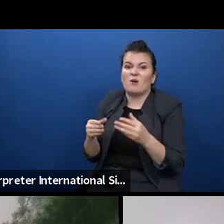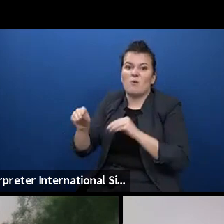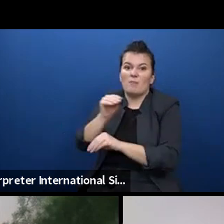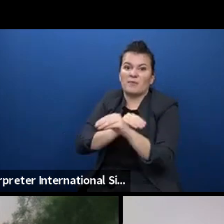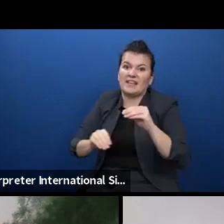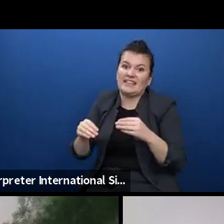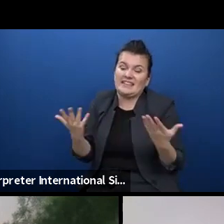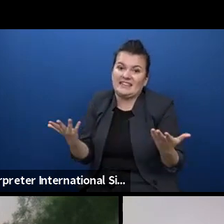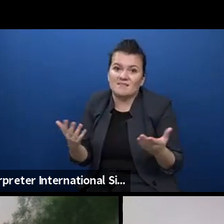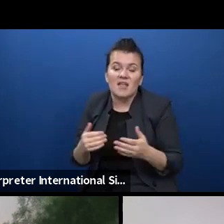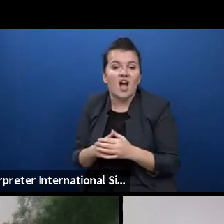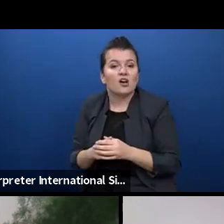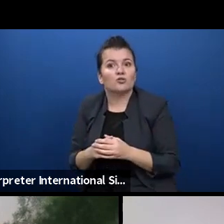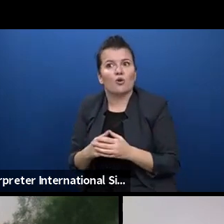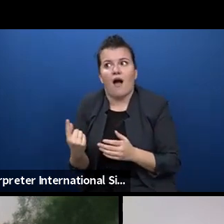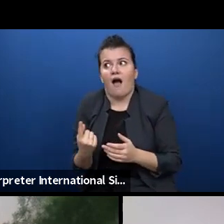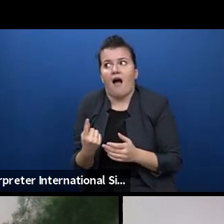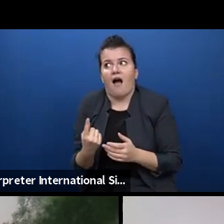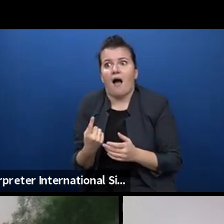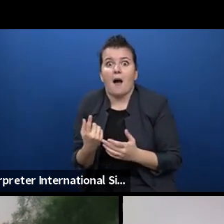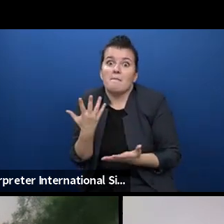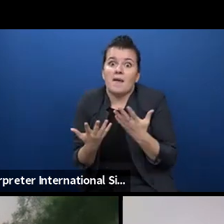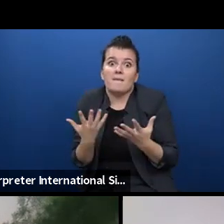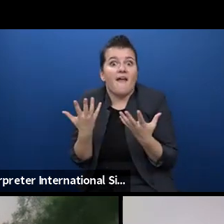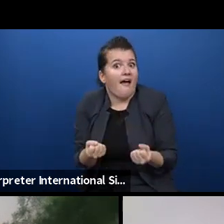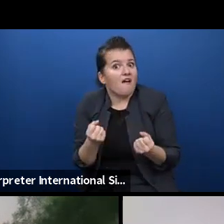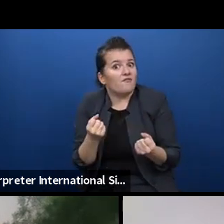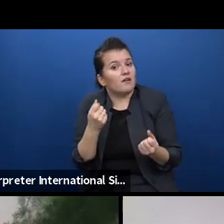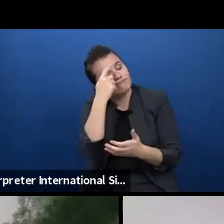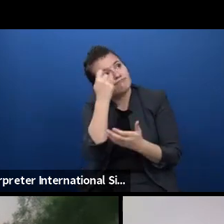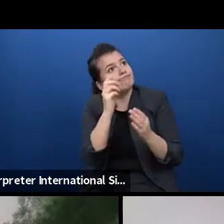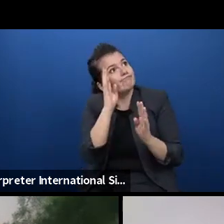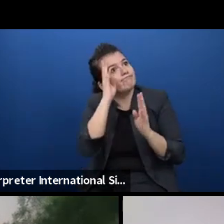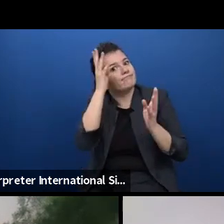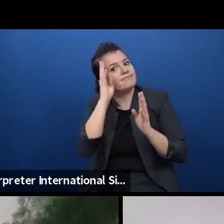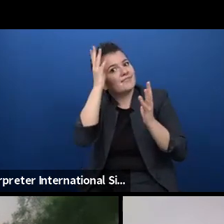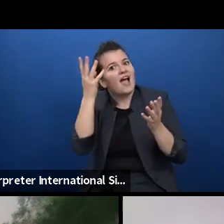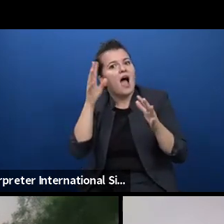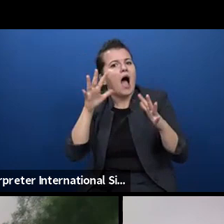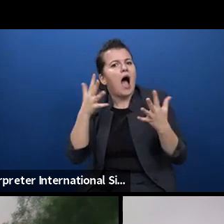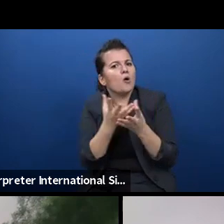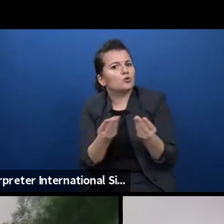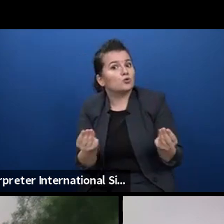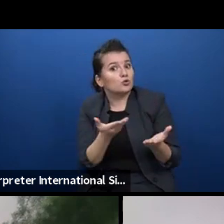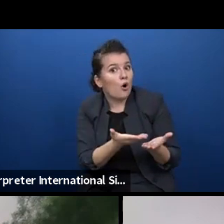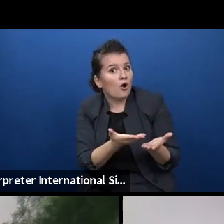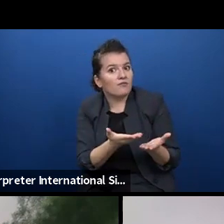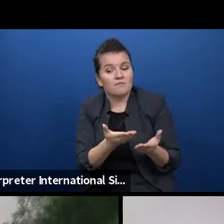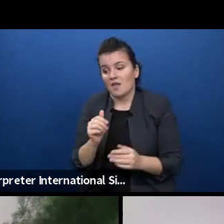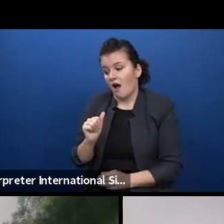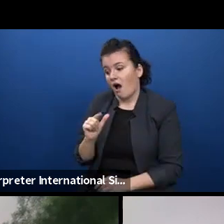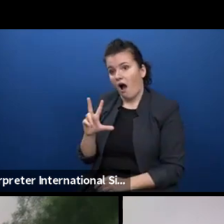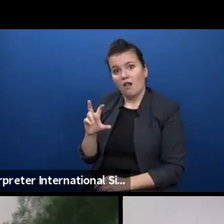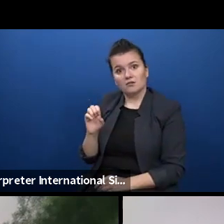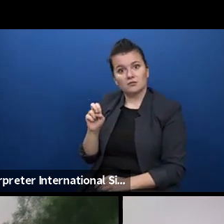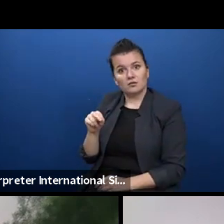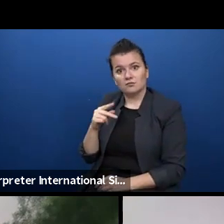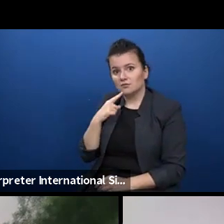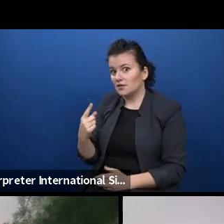that there are also artistic solutions to that and to think about, as Alison pointed out, as a chance to think of artistic